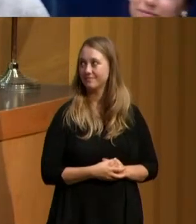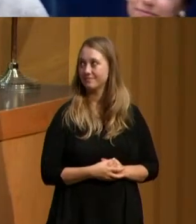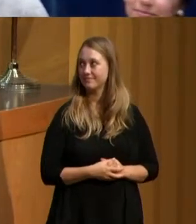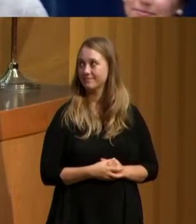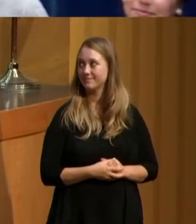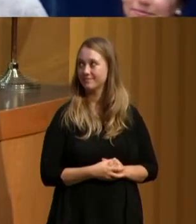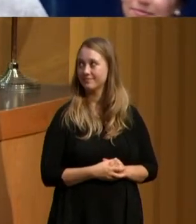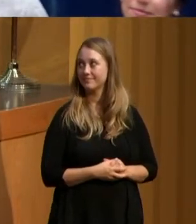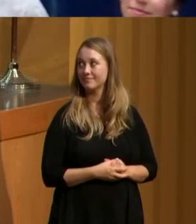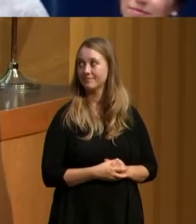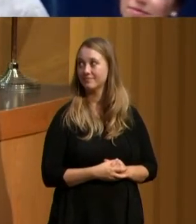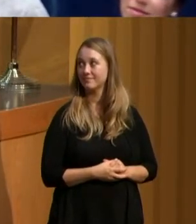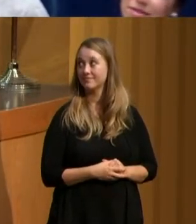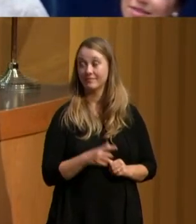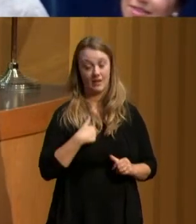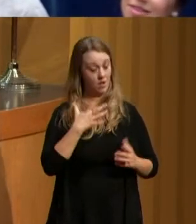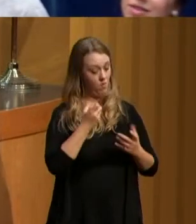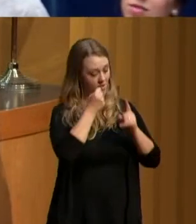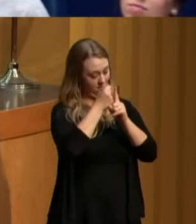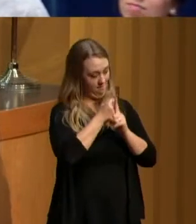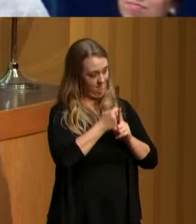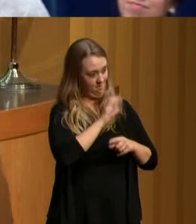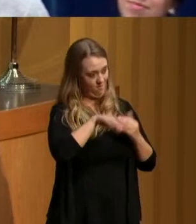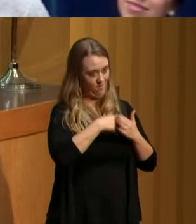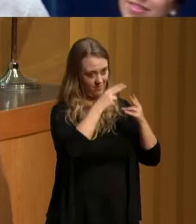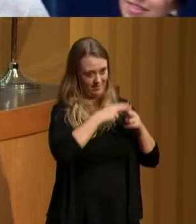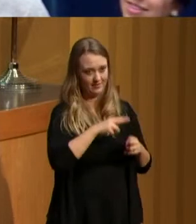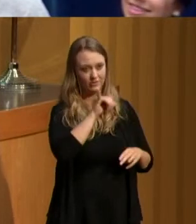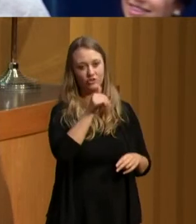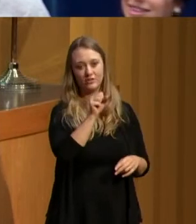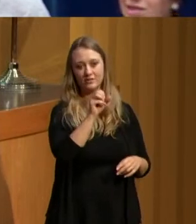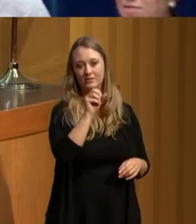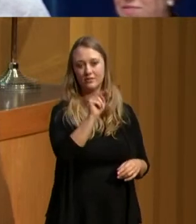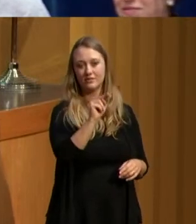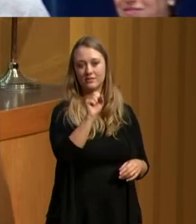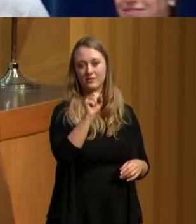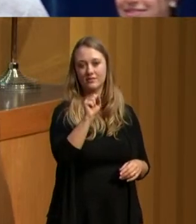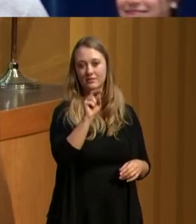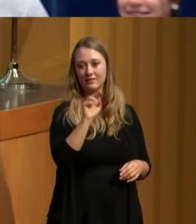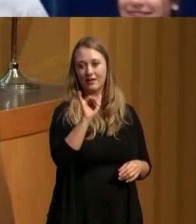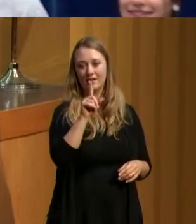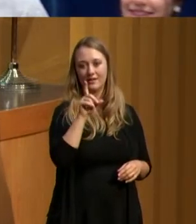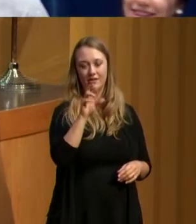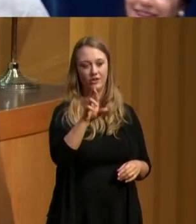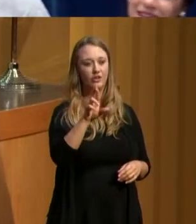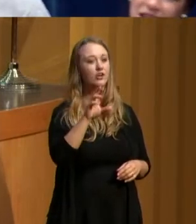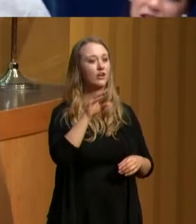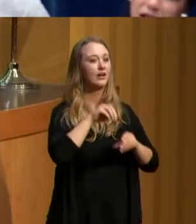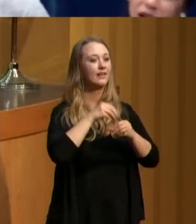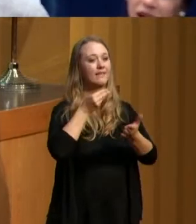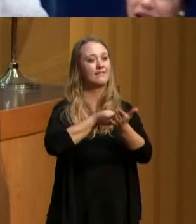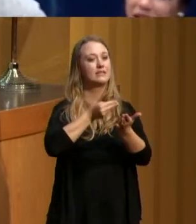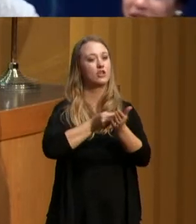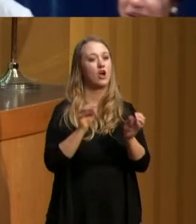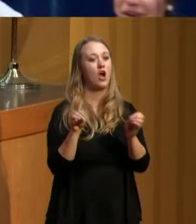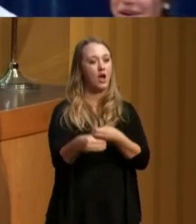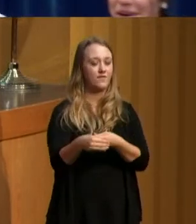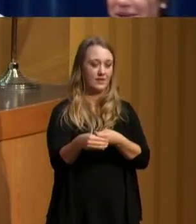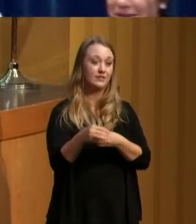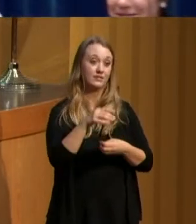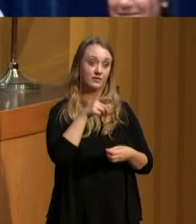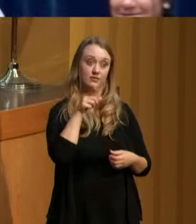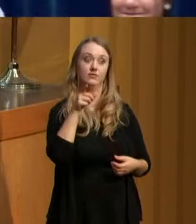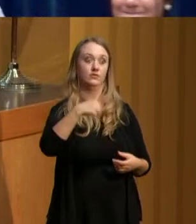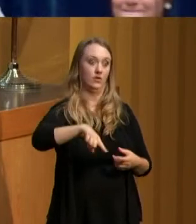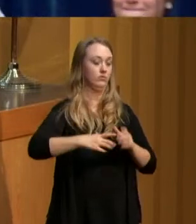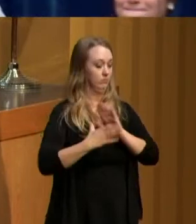I'll keep going down the line. I want to make sure I hit everybody. Jason Snyder in fiscal office. I talked about Paul, but Jason and those guys are on the ground running